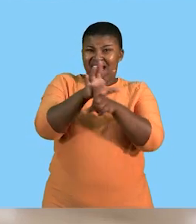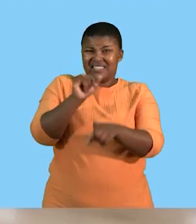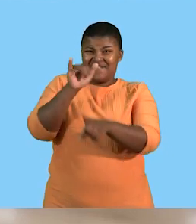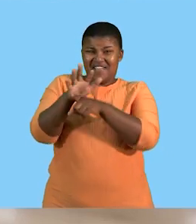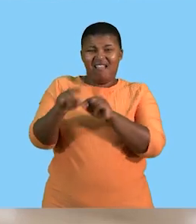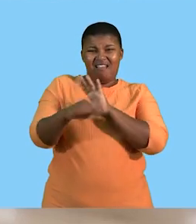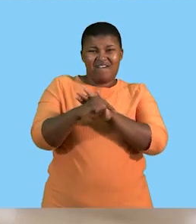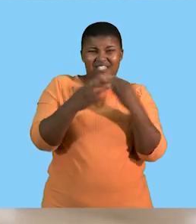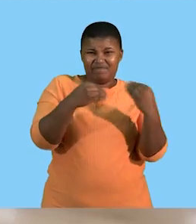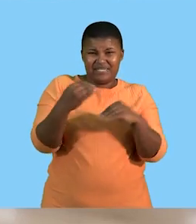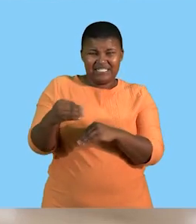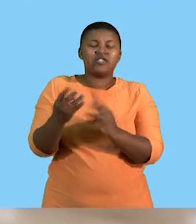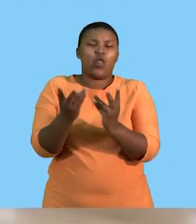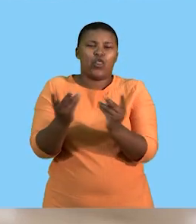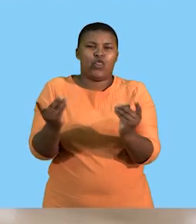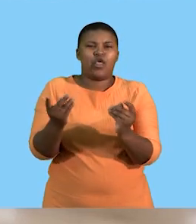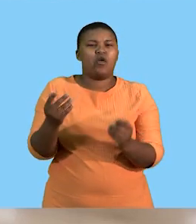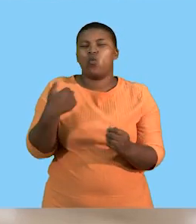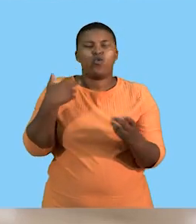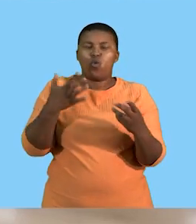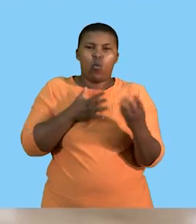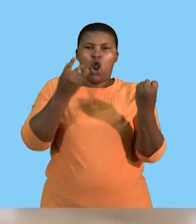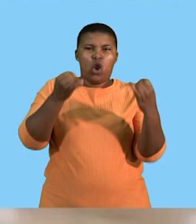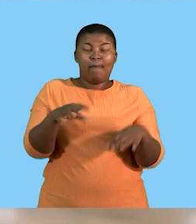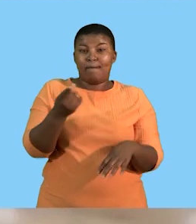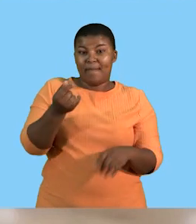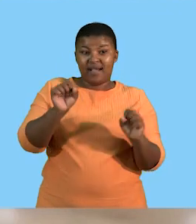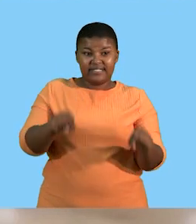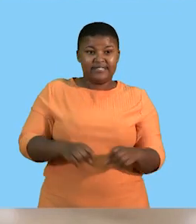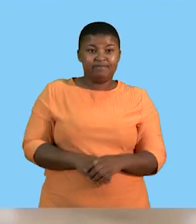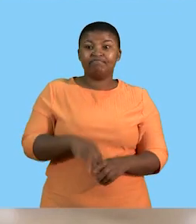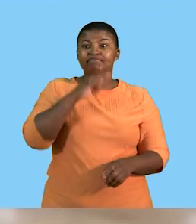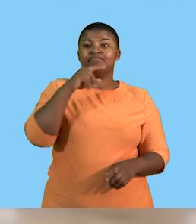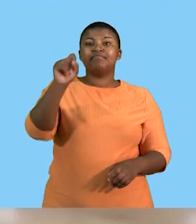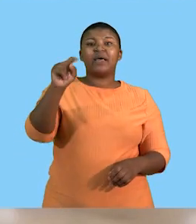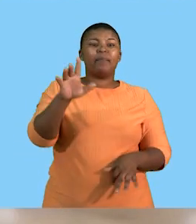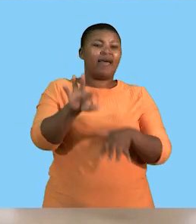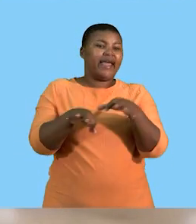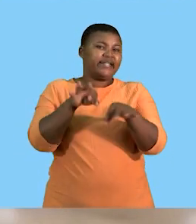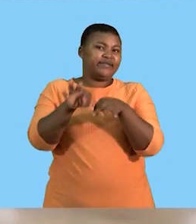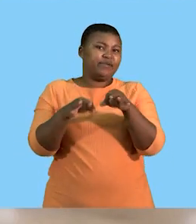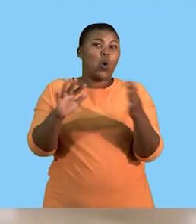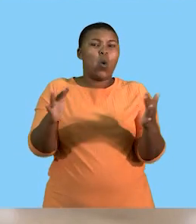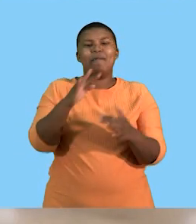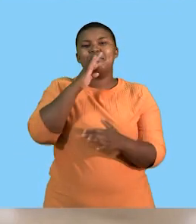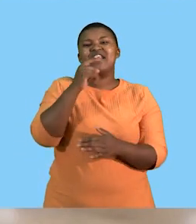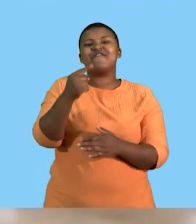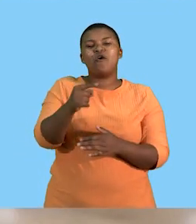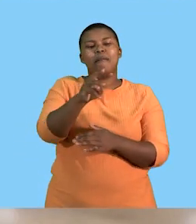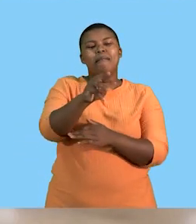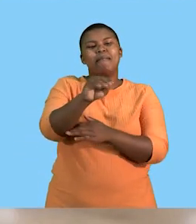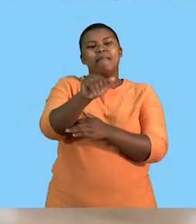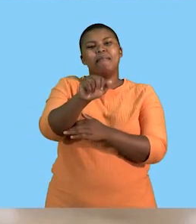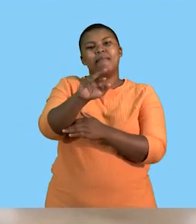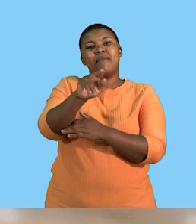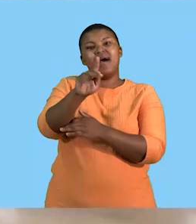minimize the effect that it has on our business. So we won't lose any money. So that is our definition or our meaning of